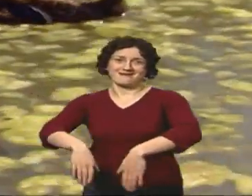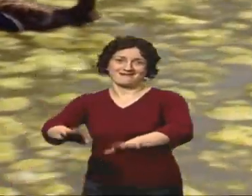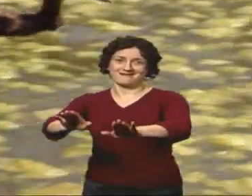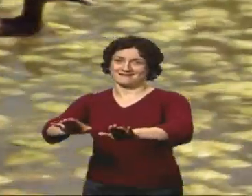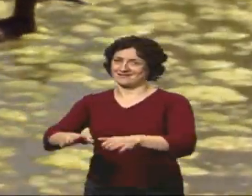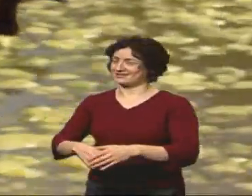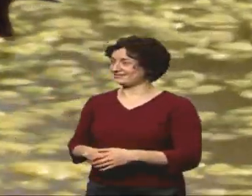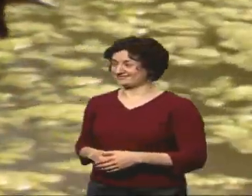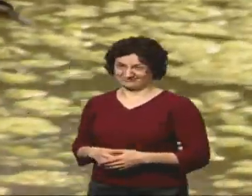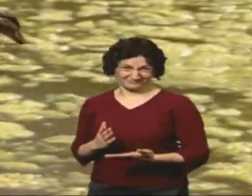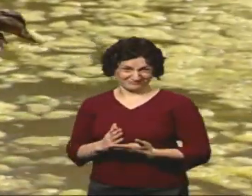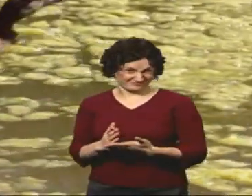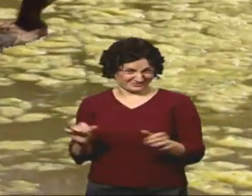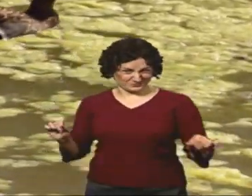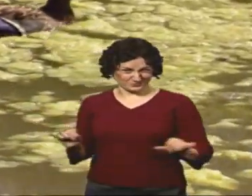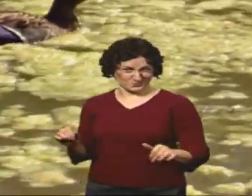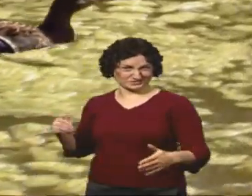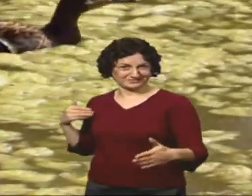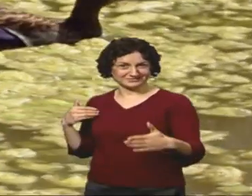It hasn't been that long, has it? A couple of weeks.